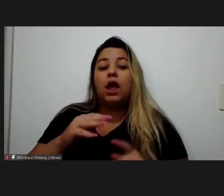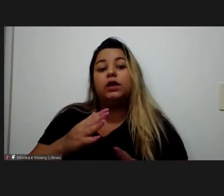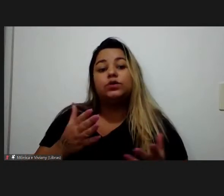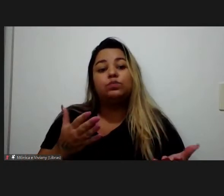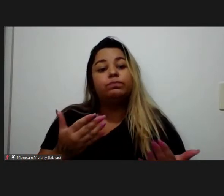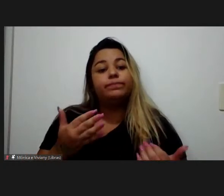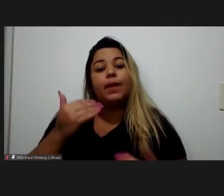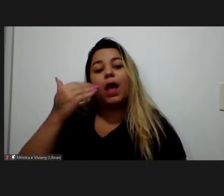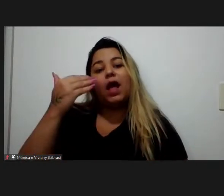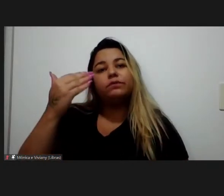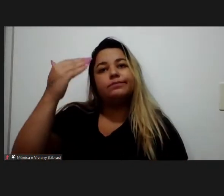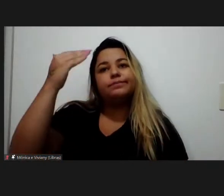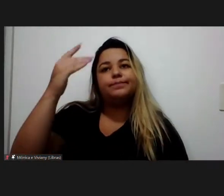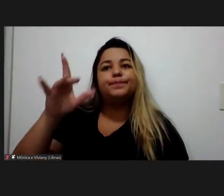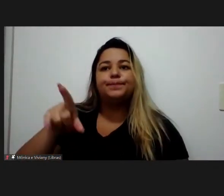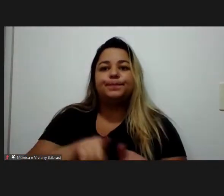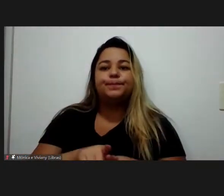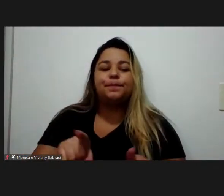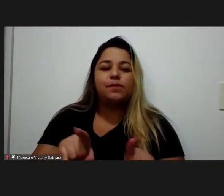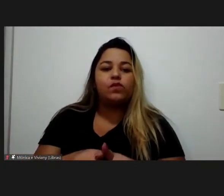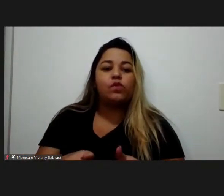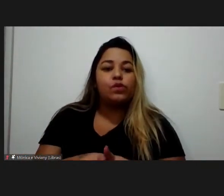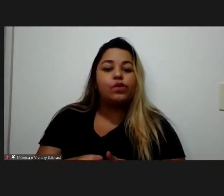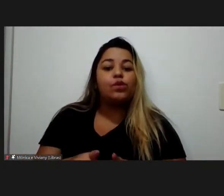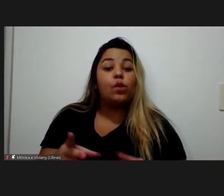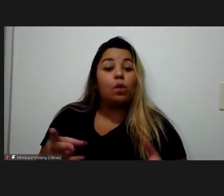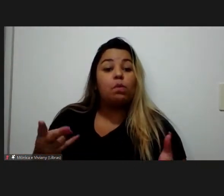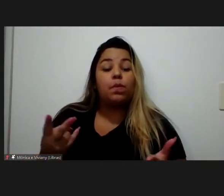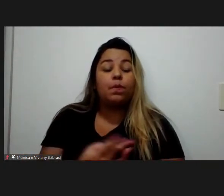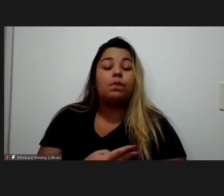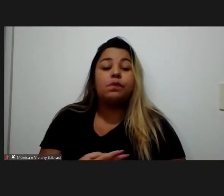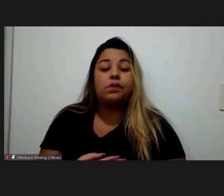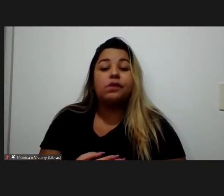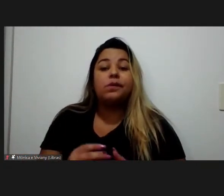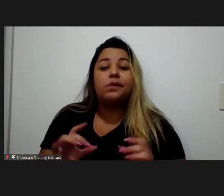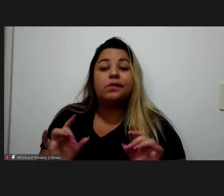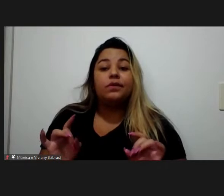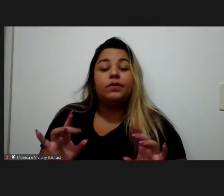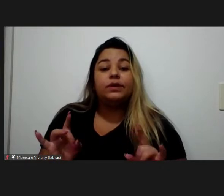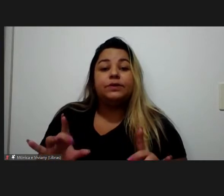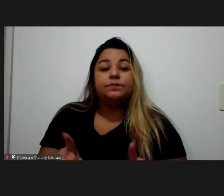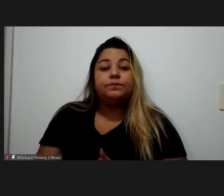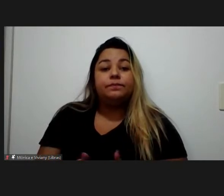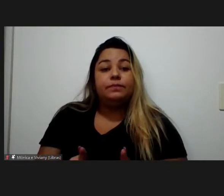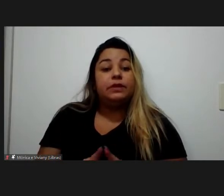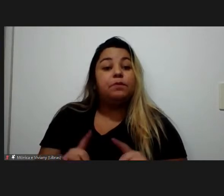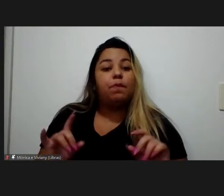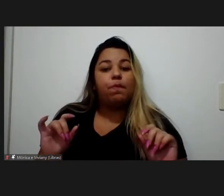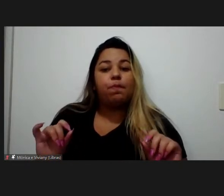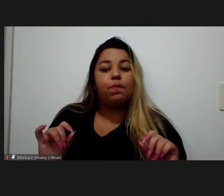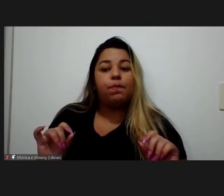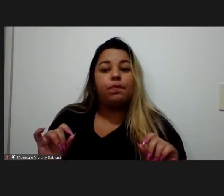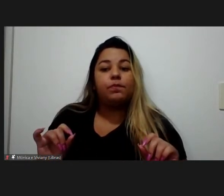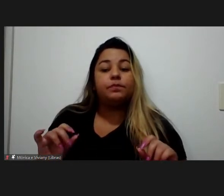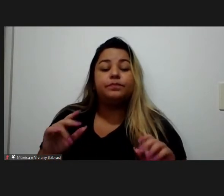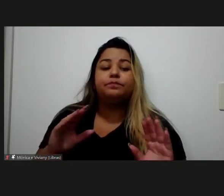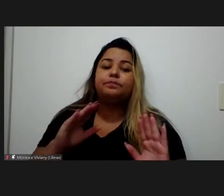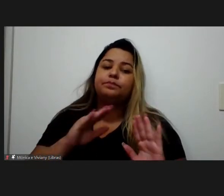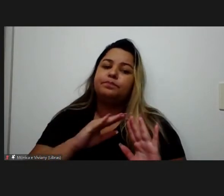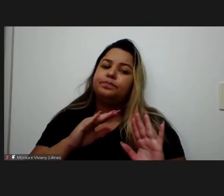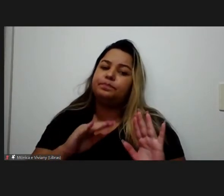other goal is contain obesity. Now what we have is only